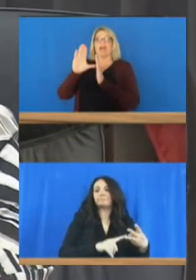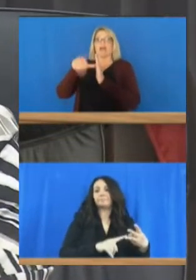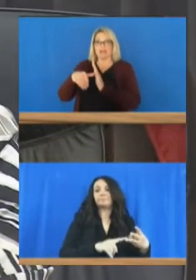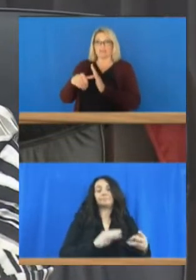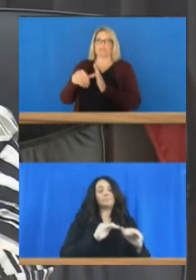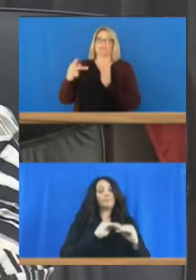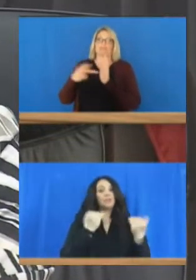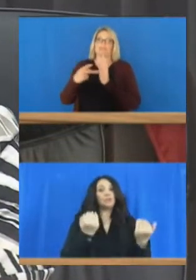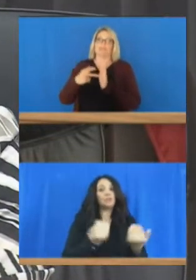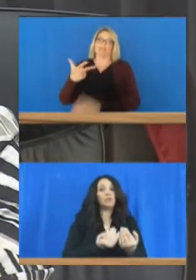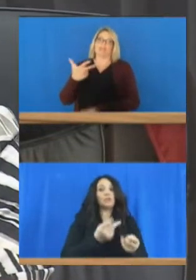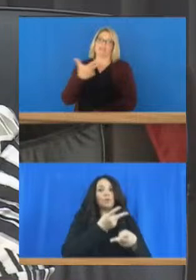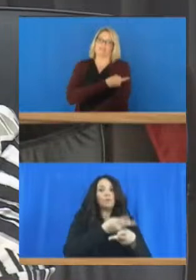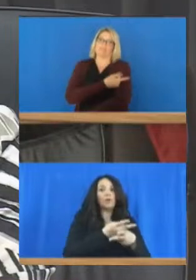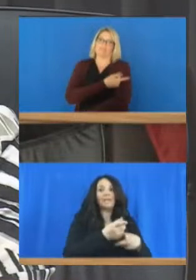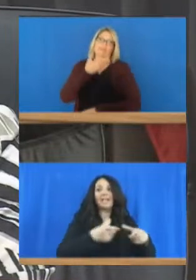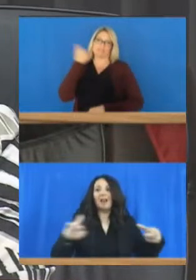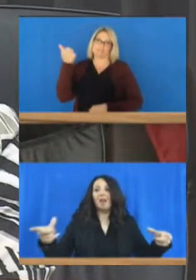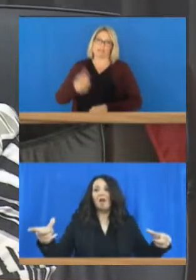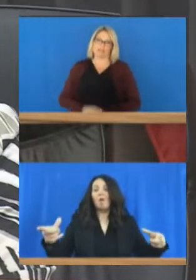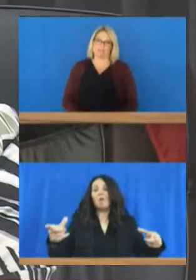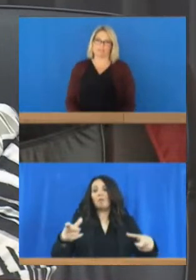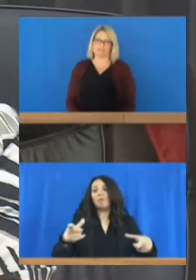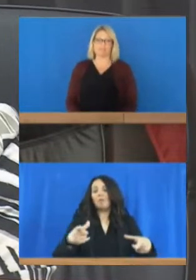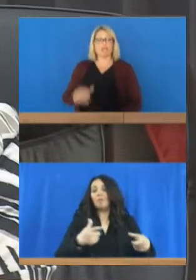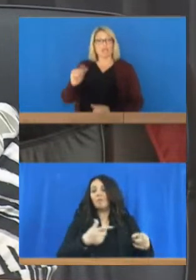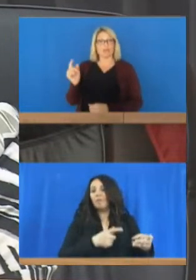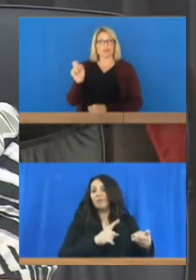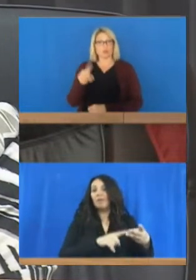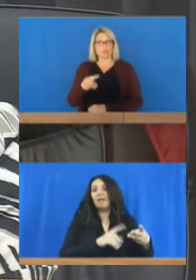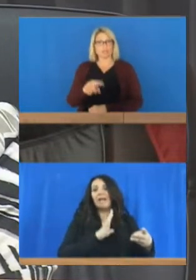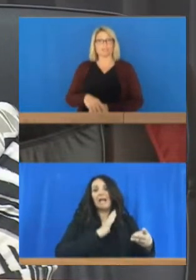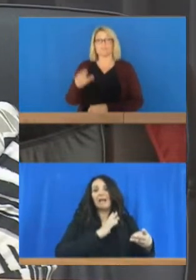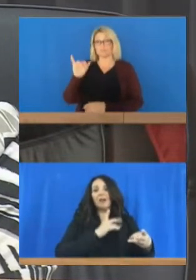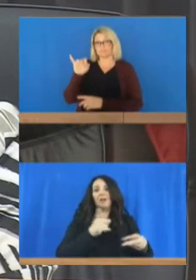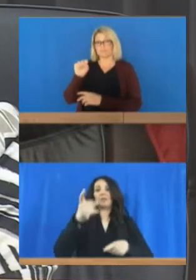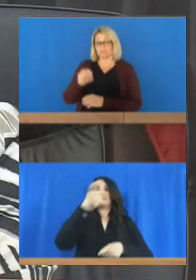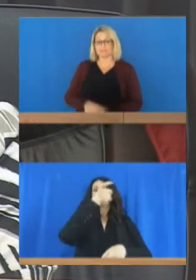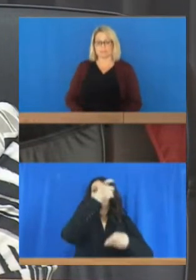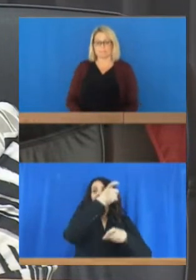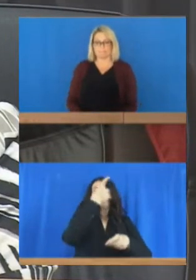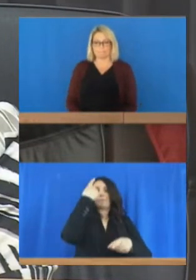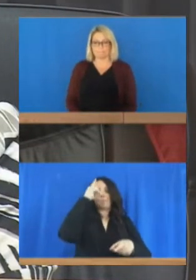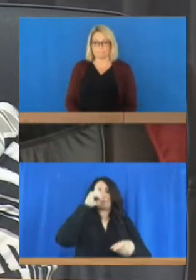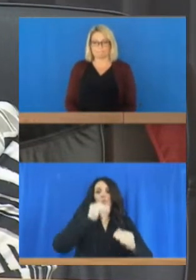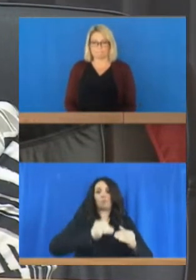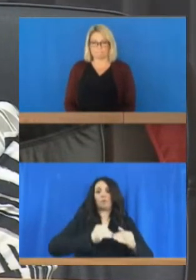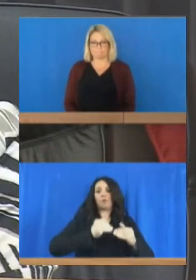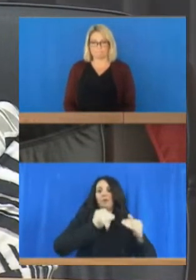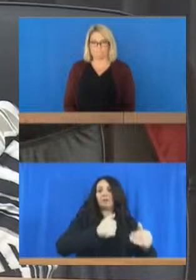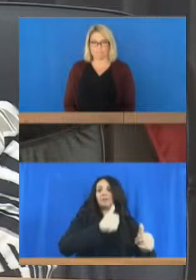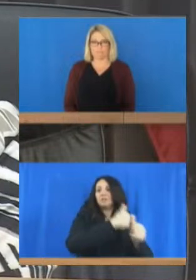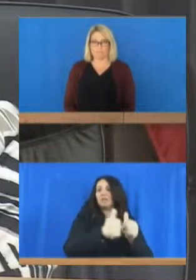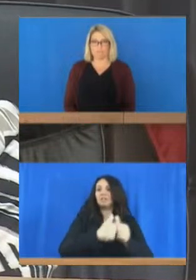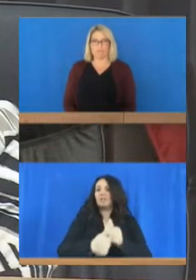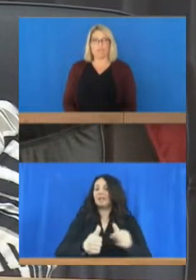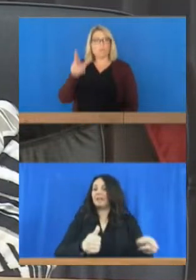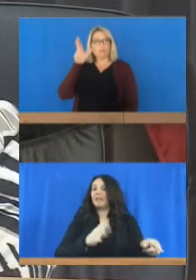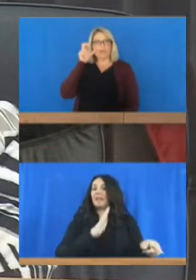what provisions are there for those who are wanting to drive through Brunswick to get to Nova